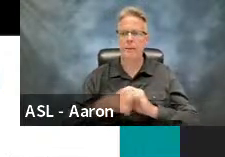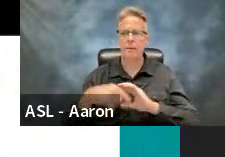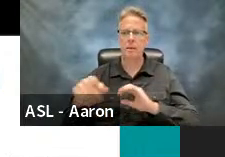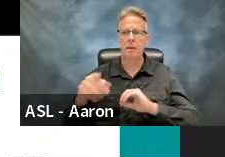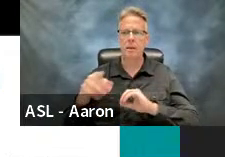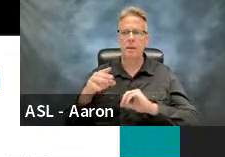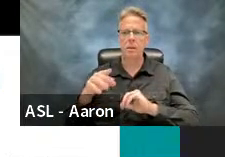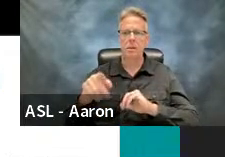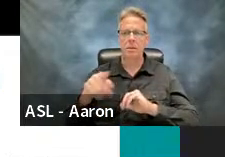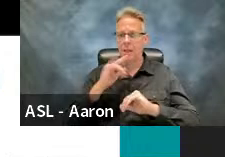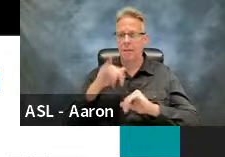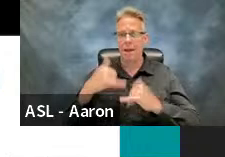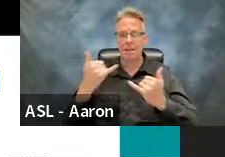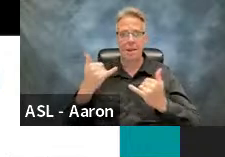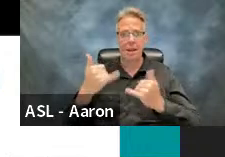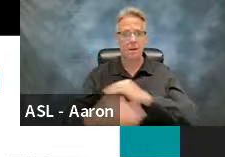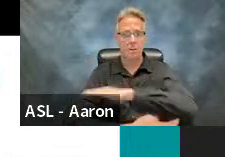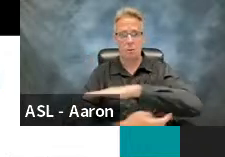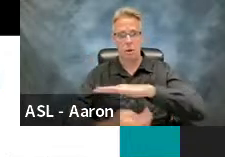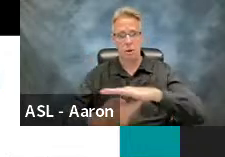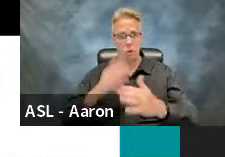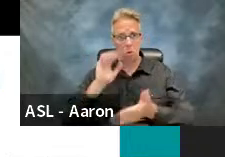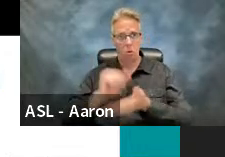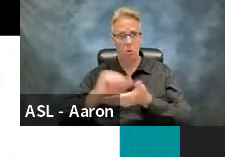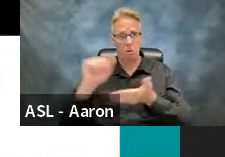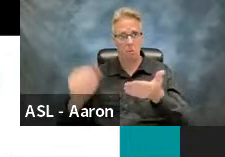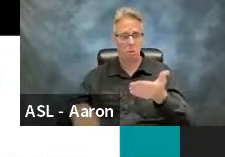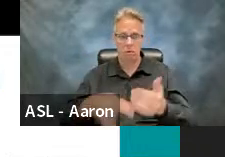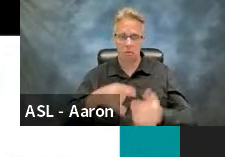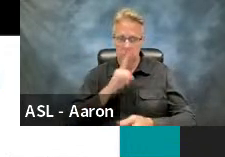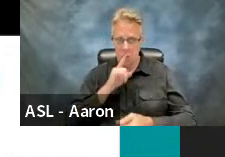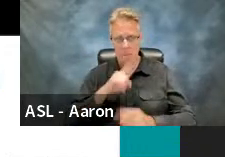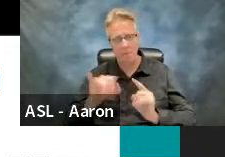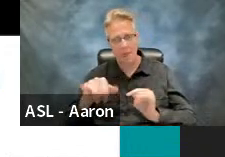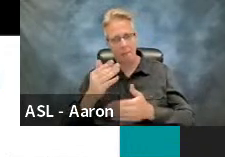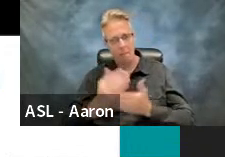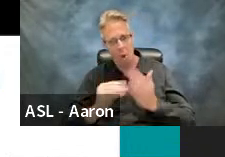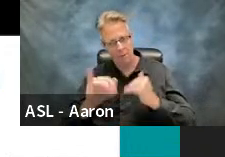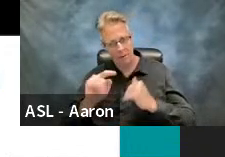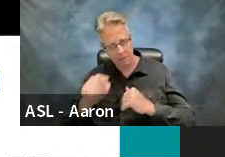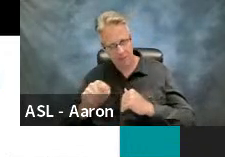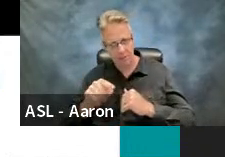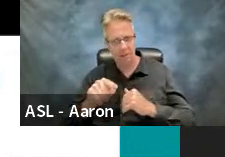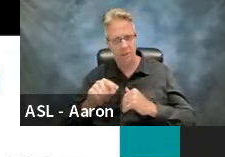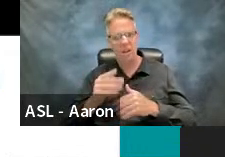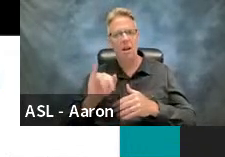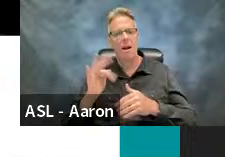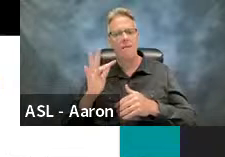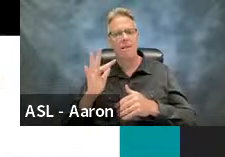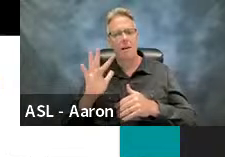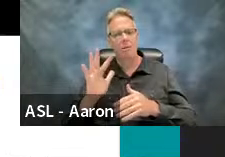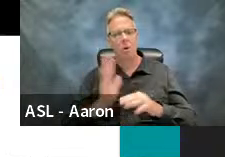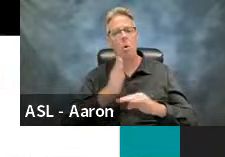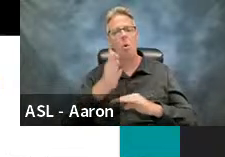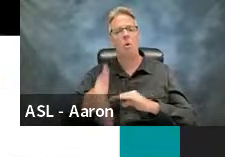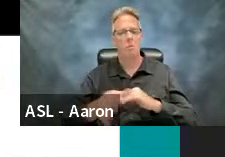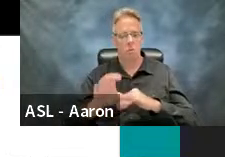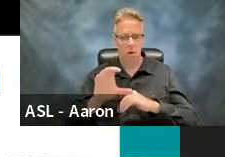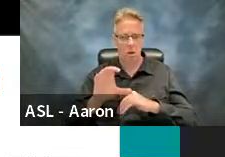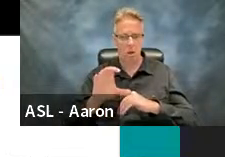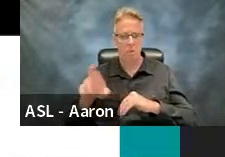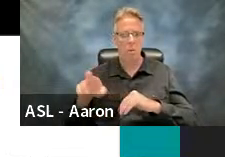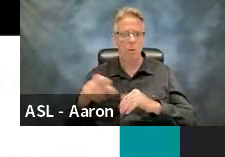that the existing bridge will be removed, but that's also part of that. The existing I-5 bridge over the Columbia. Yes.